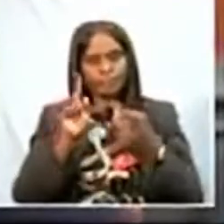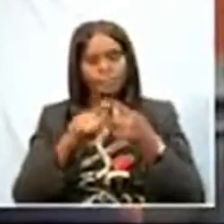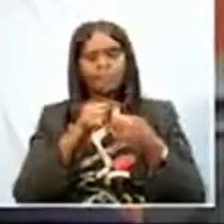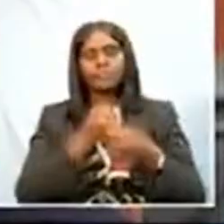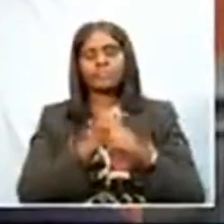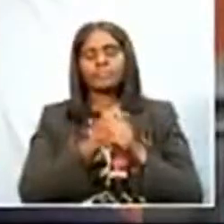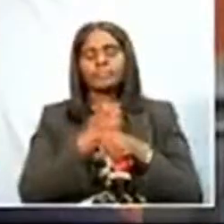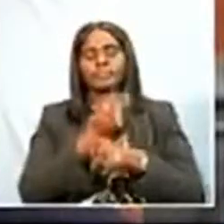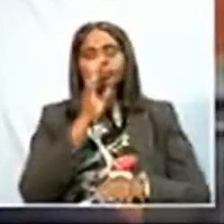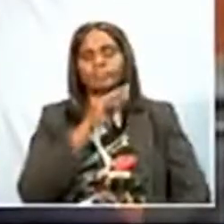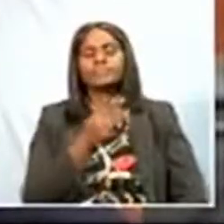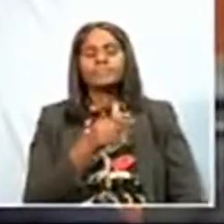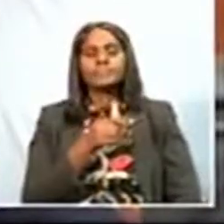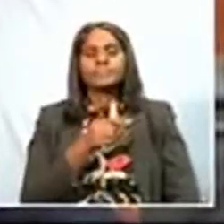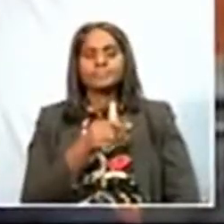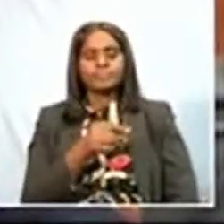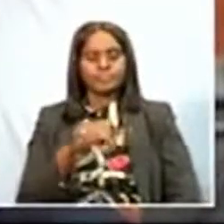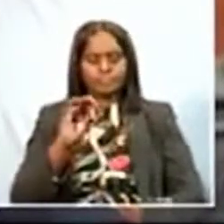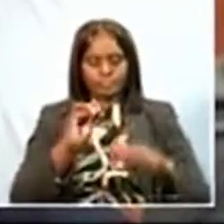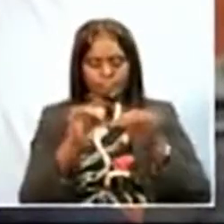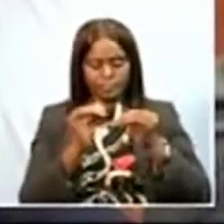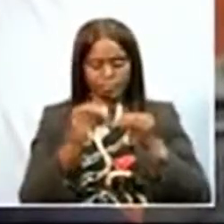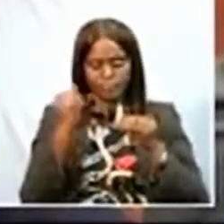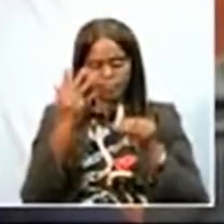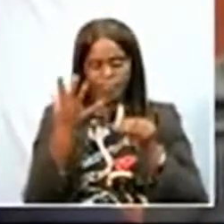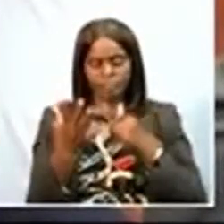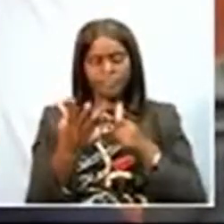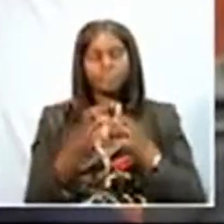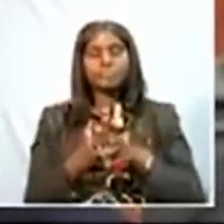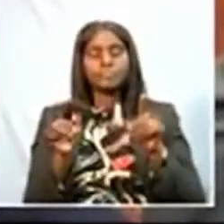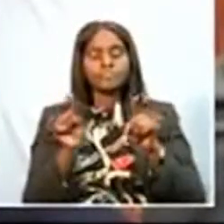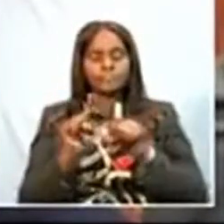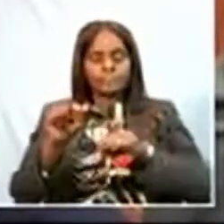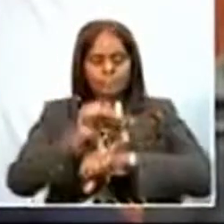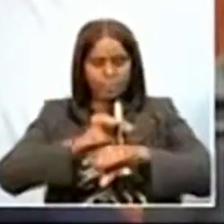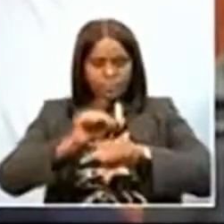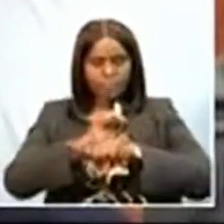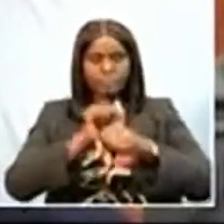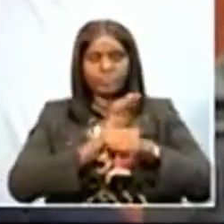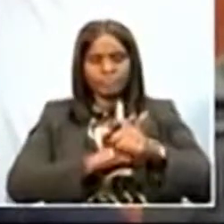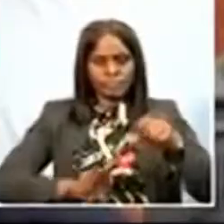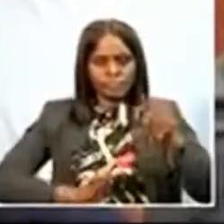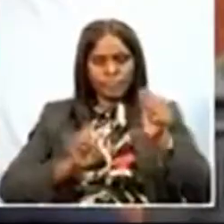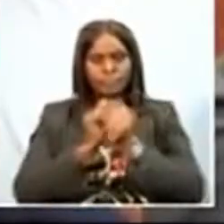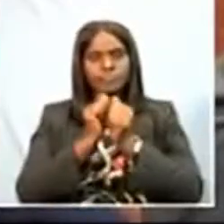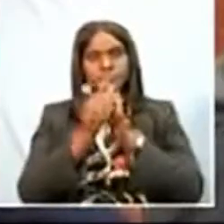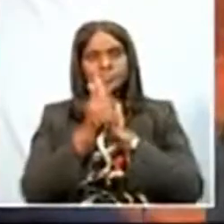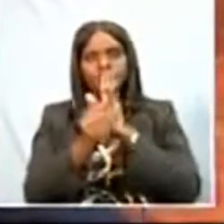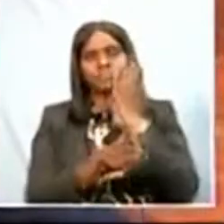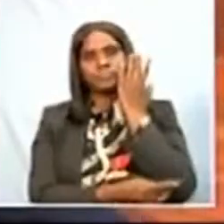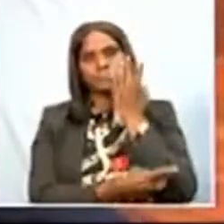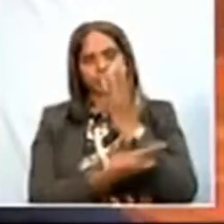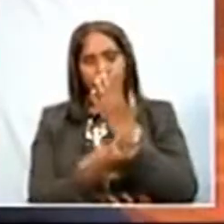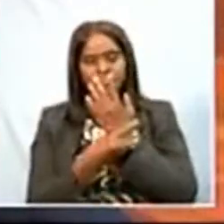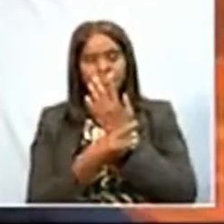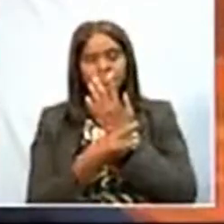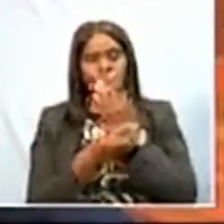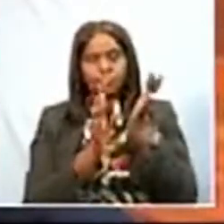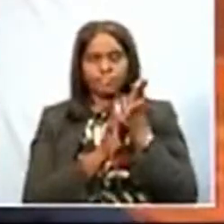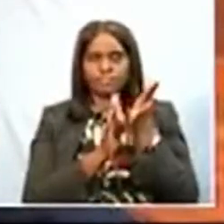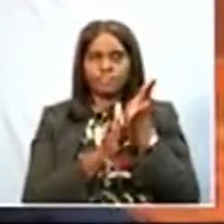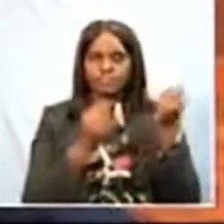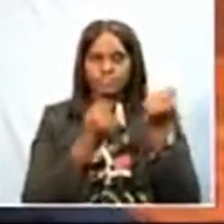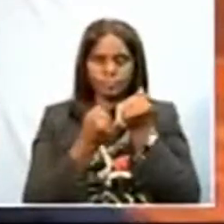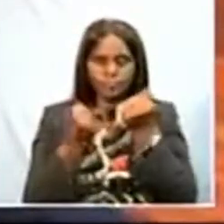made. Query 15, secondary boarding and skills development